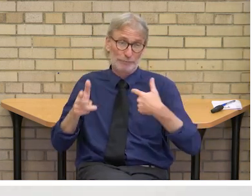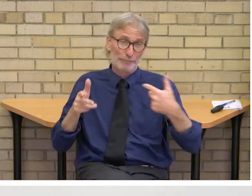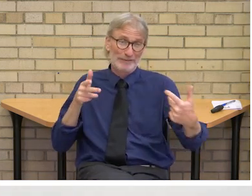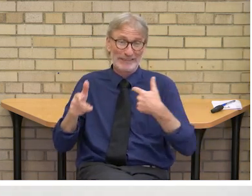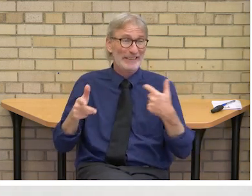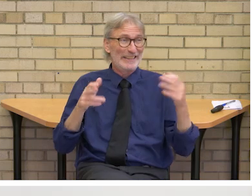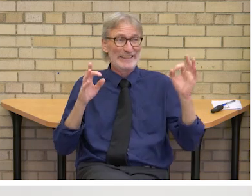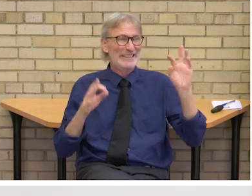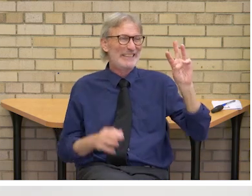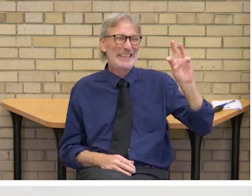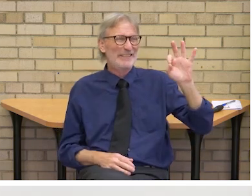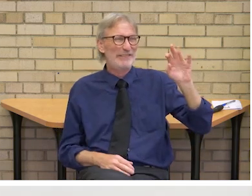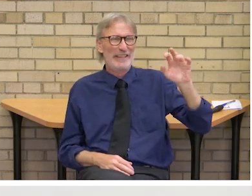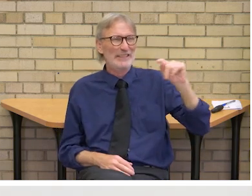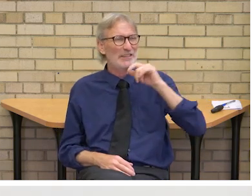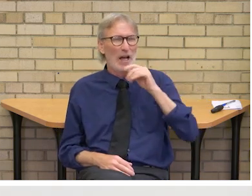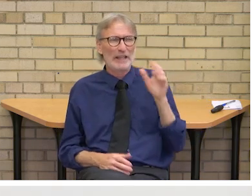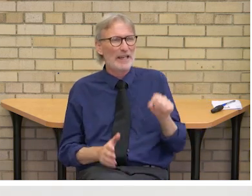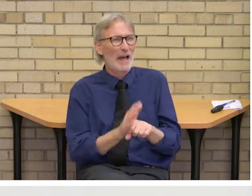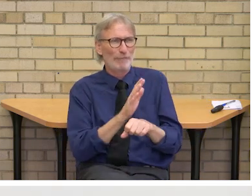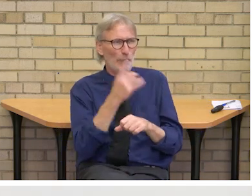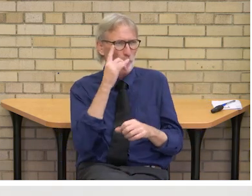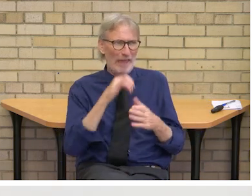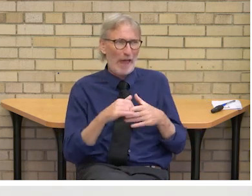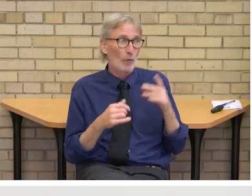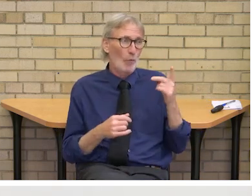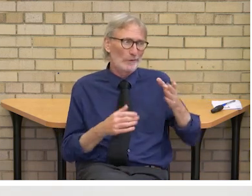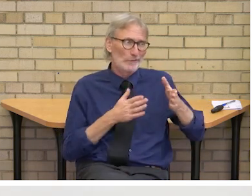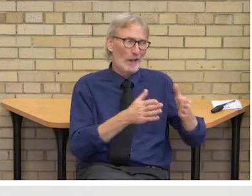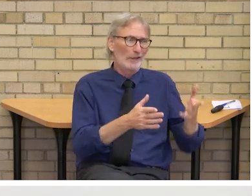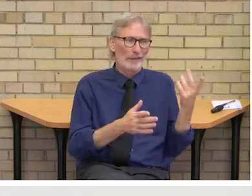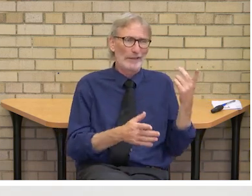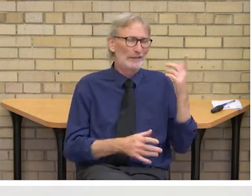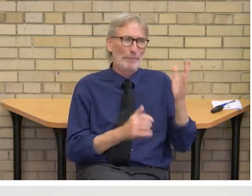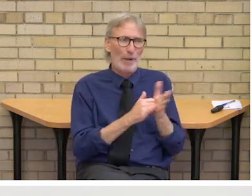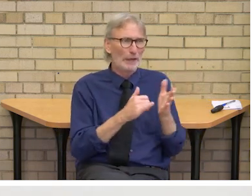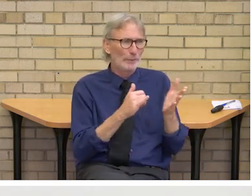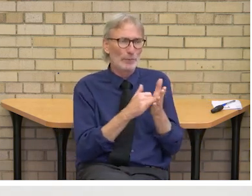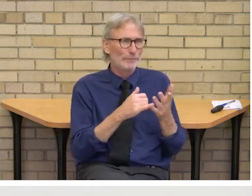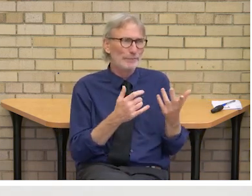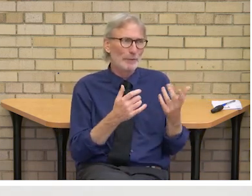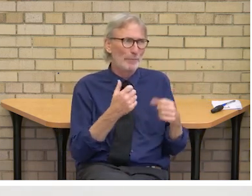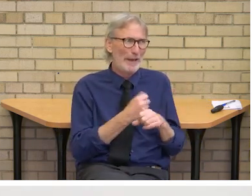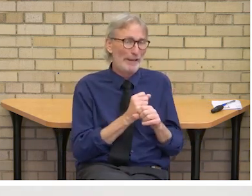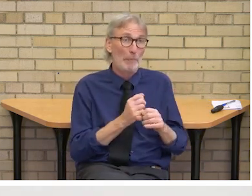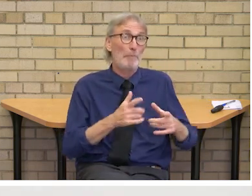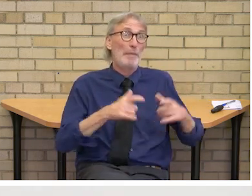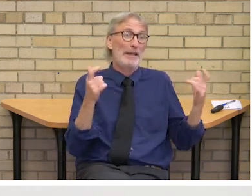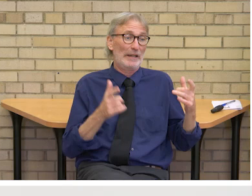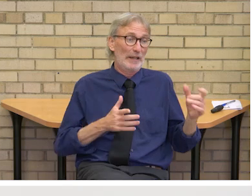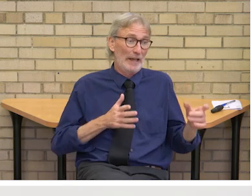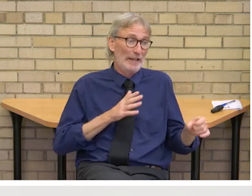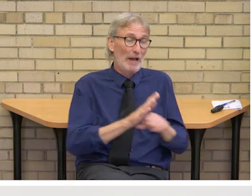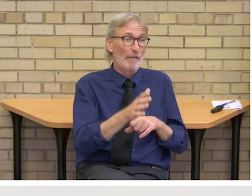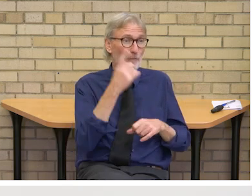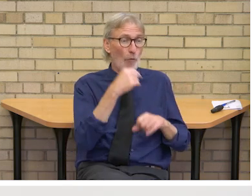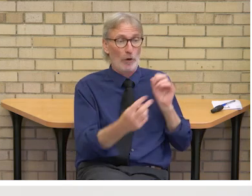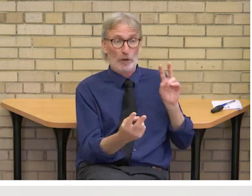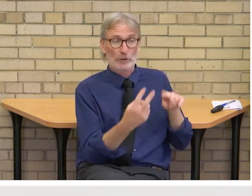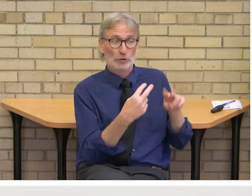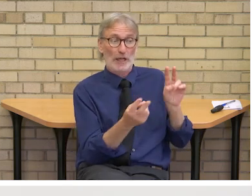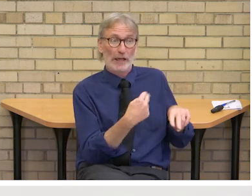to accommodate bikes on one of the sidewalks, and I don't think it was possible to make the sidewalk big enough to accommodate a two-way cycle